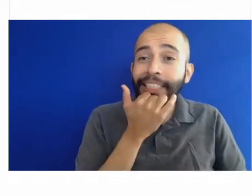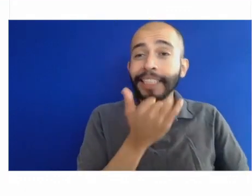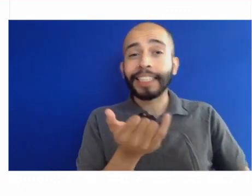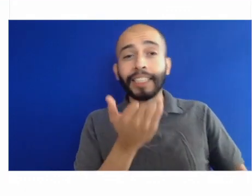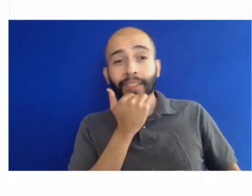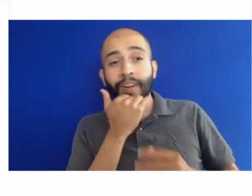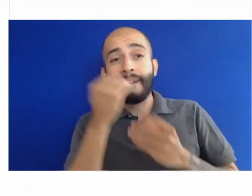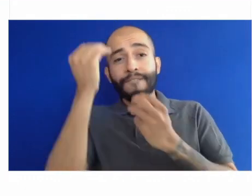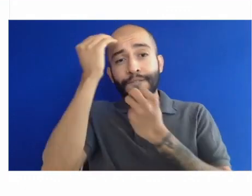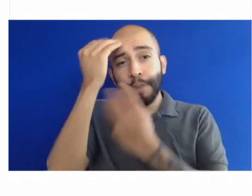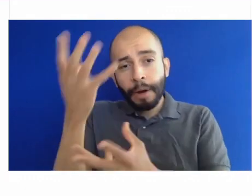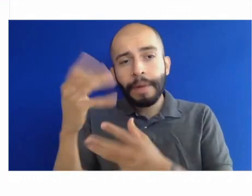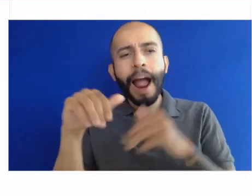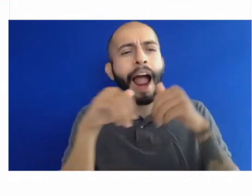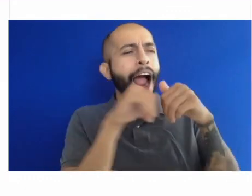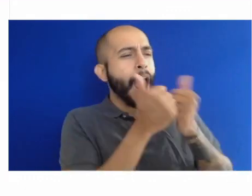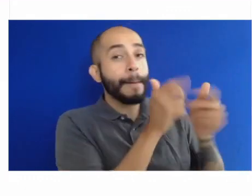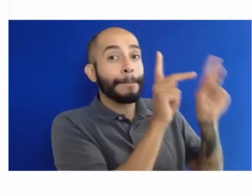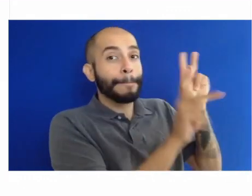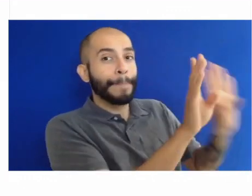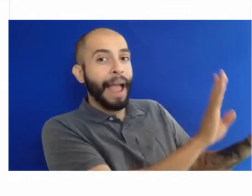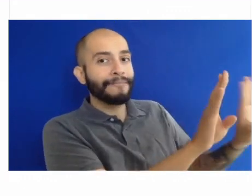which I think is really missing right now.